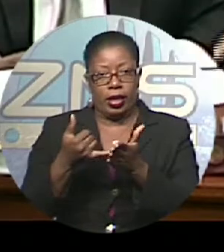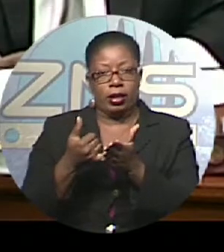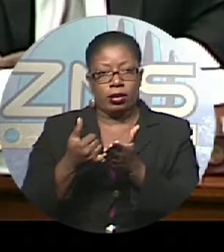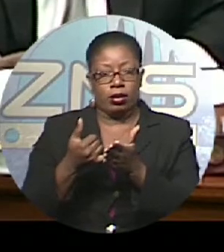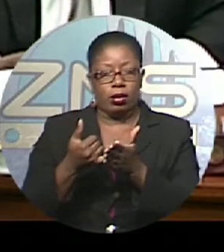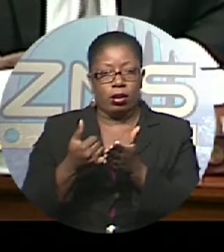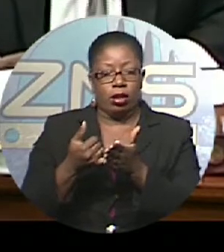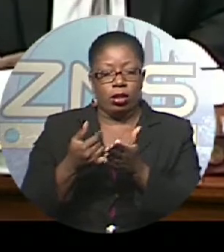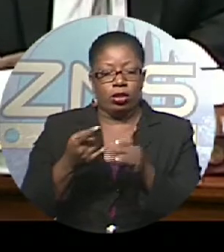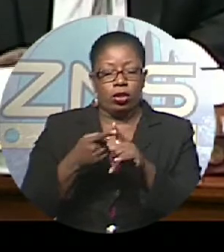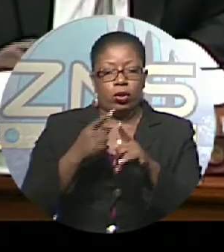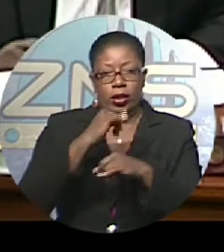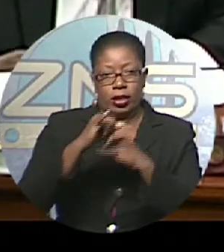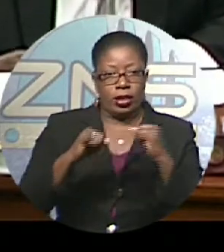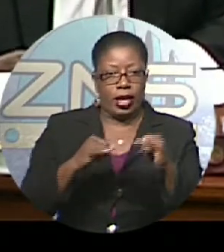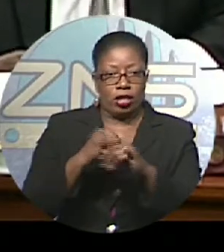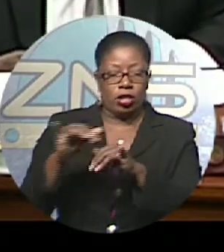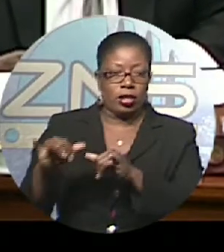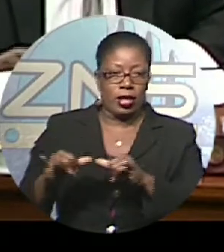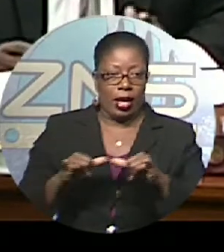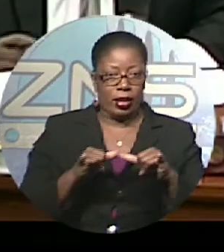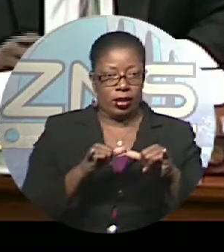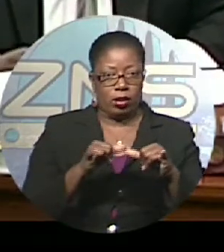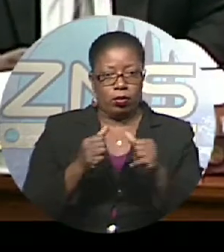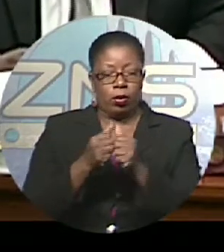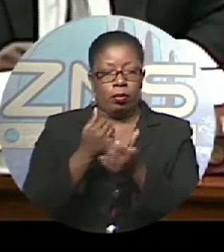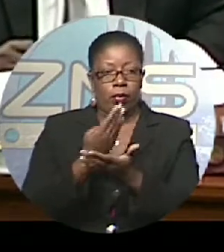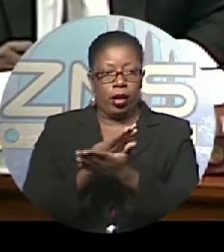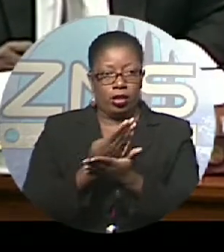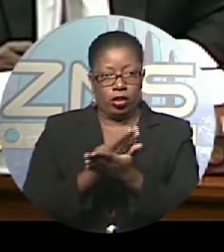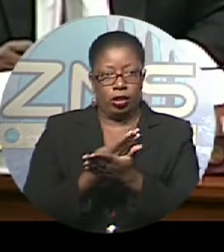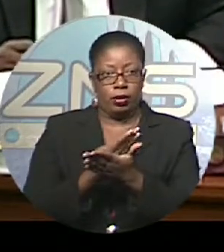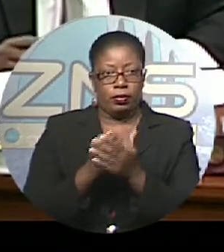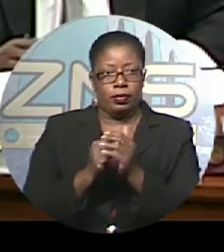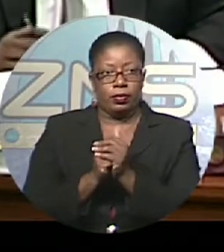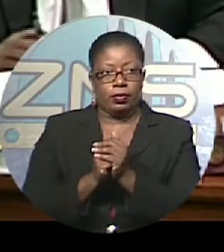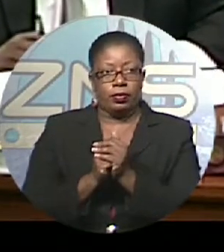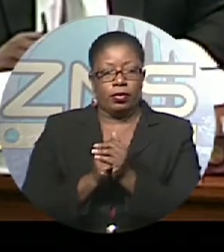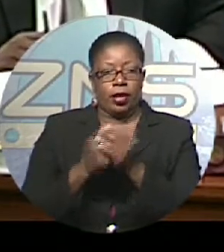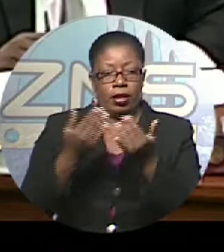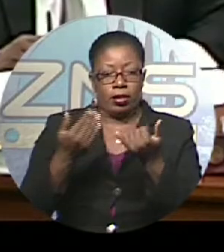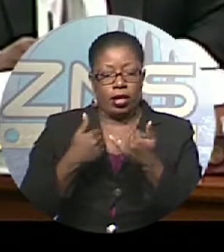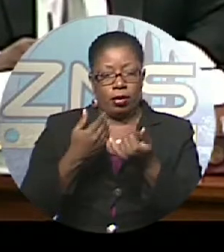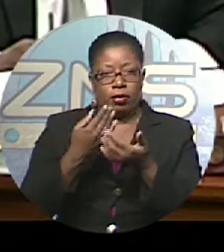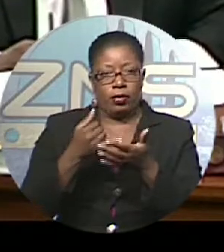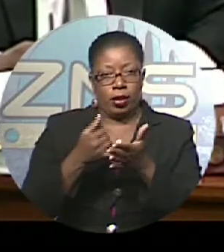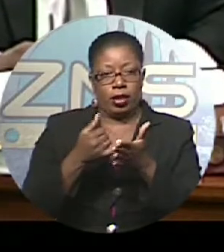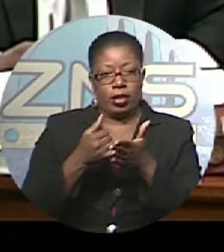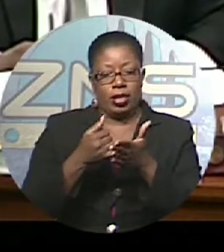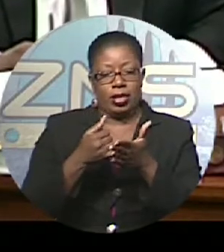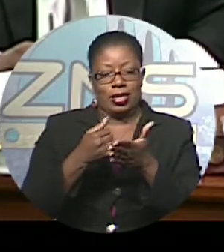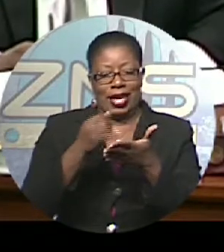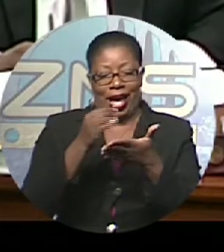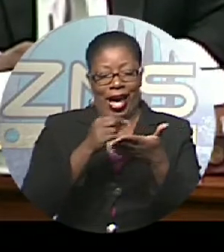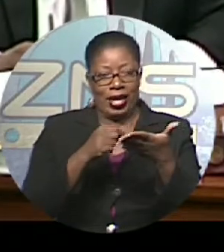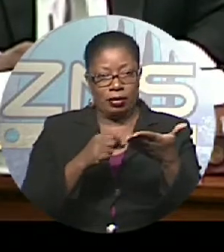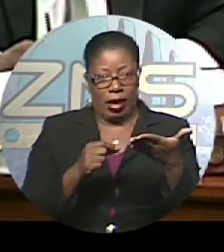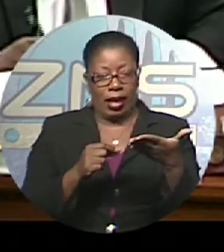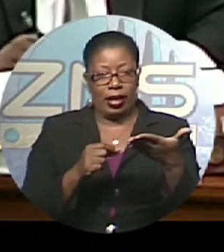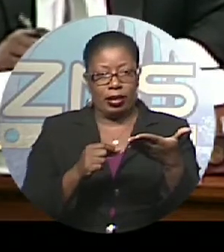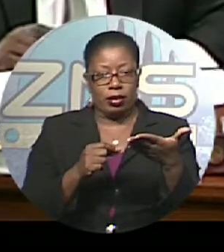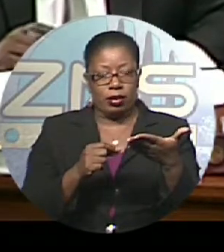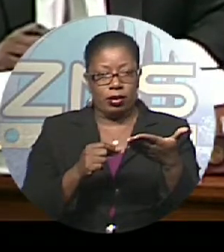with international standards for budgets. He believes the new format, for example, which itemizes the various